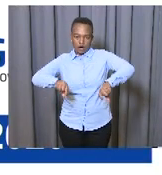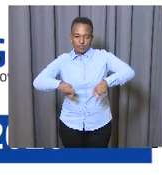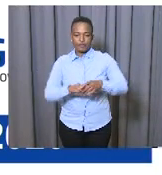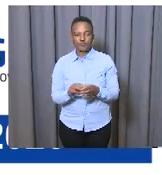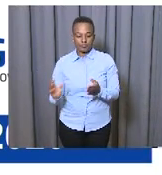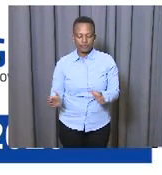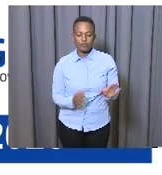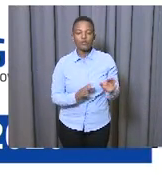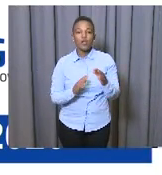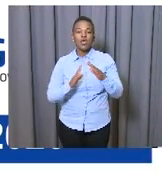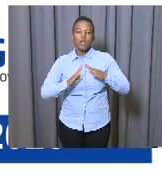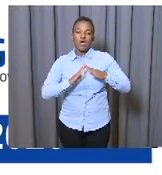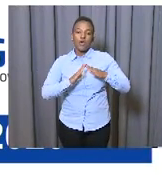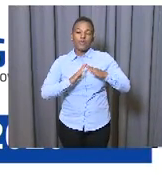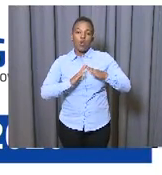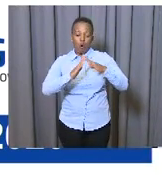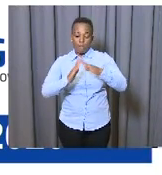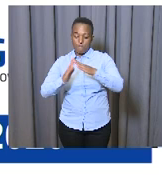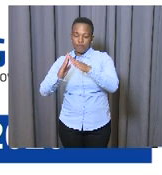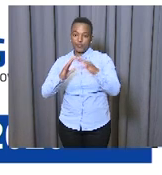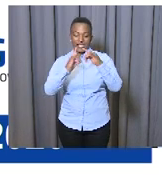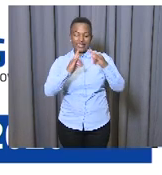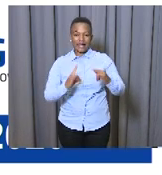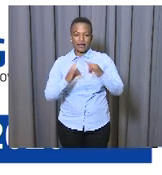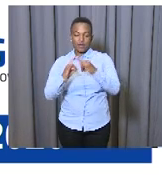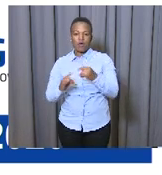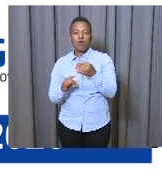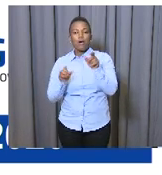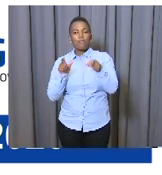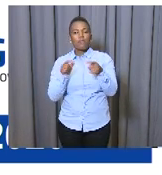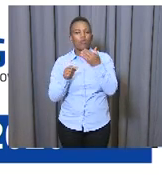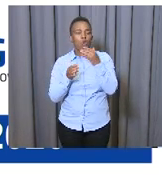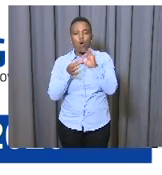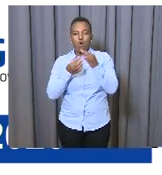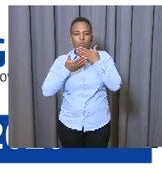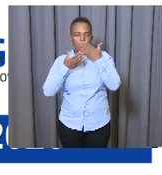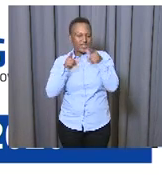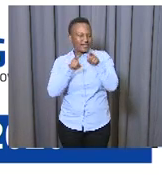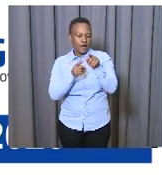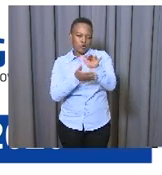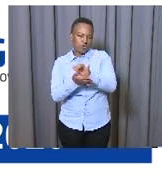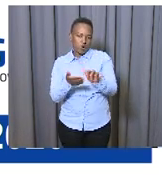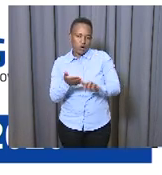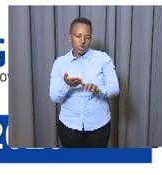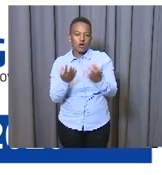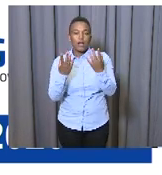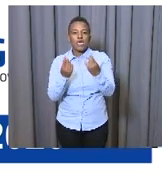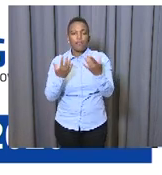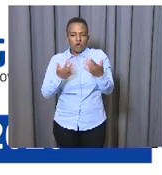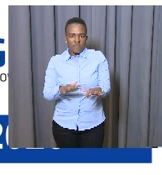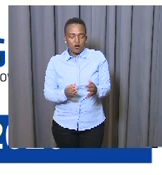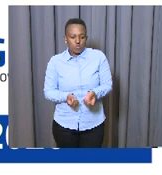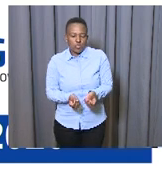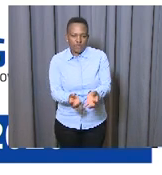Shelters, the homeless people. Our story with the homeless people is the same. The number we are able to